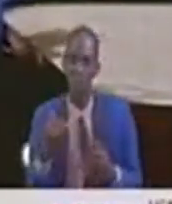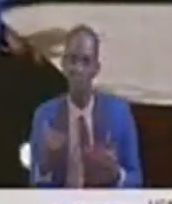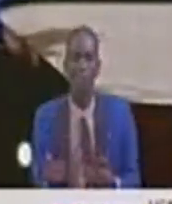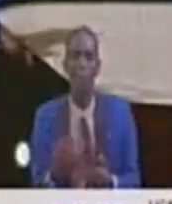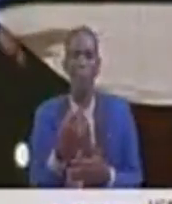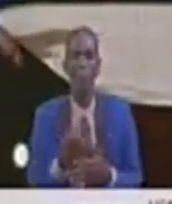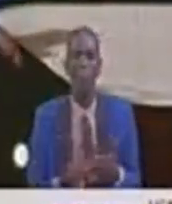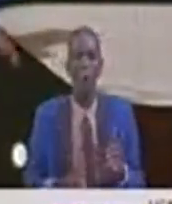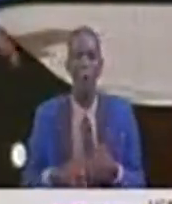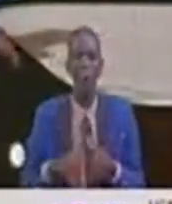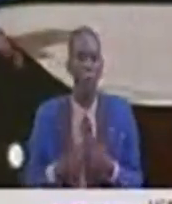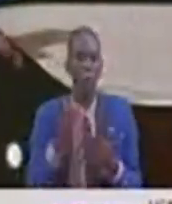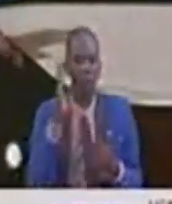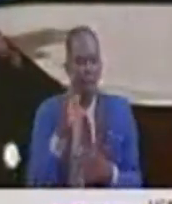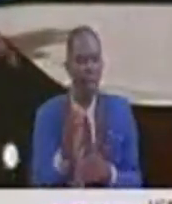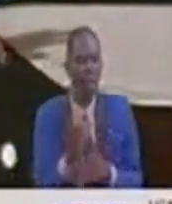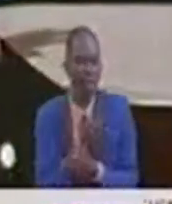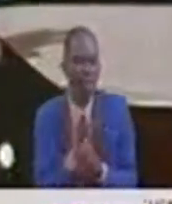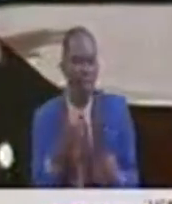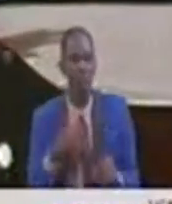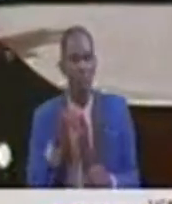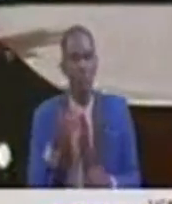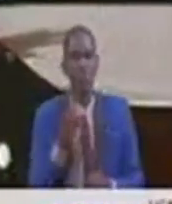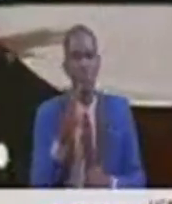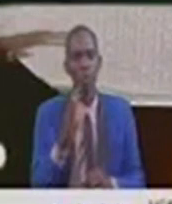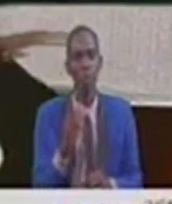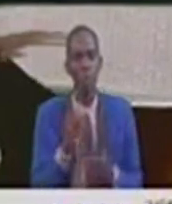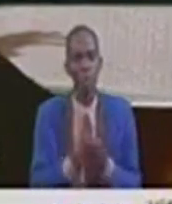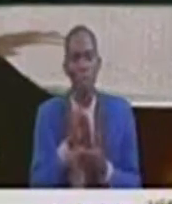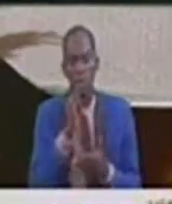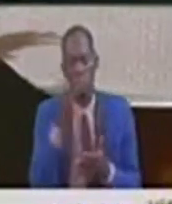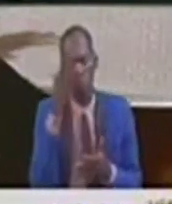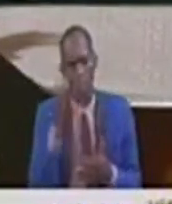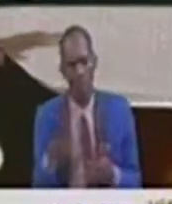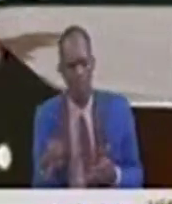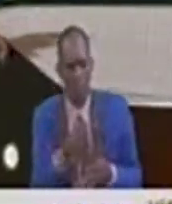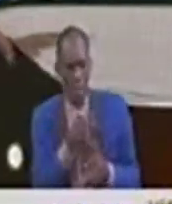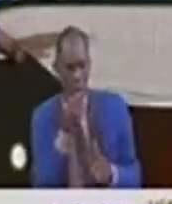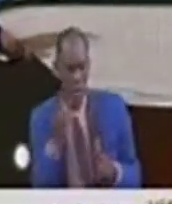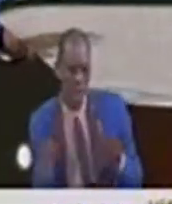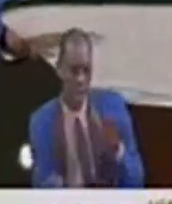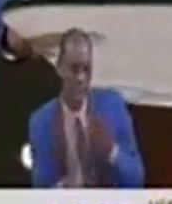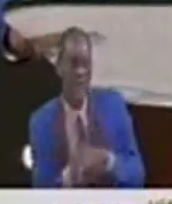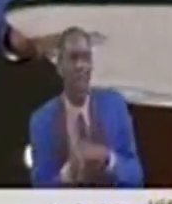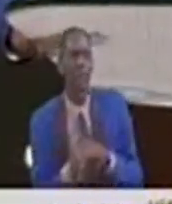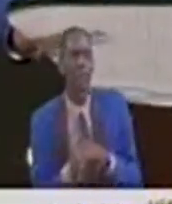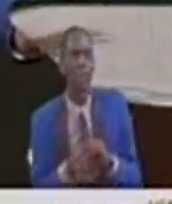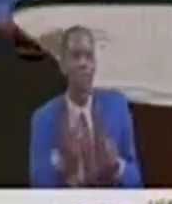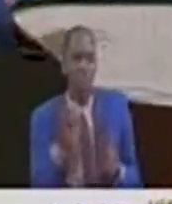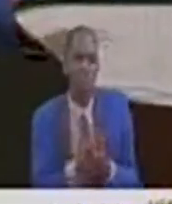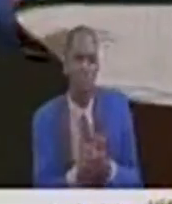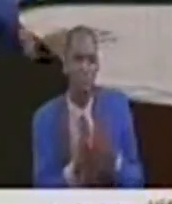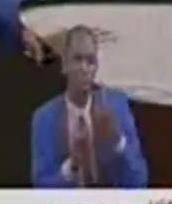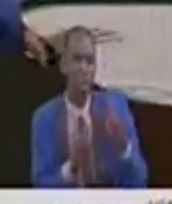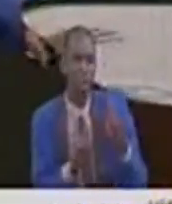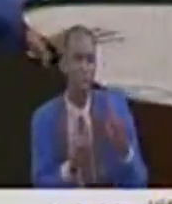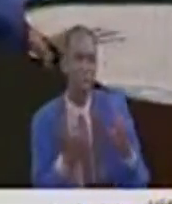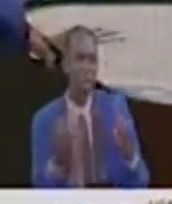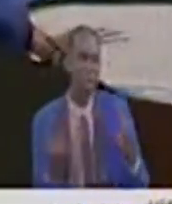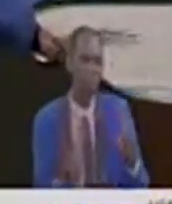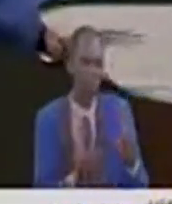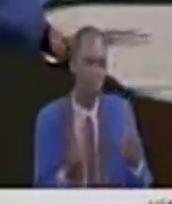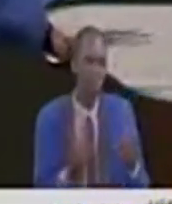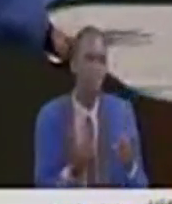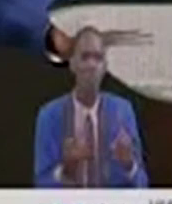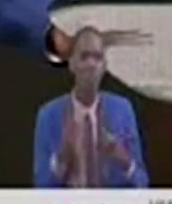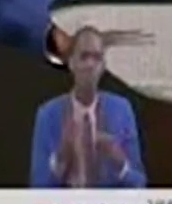when you're about to discover that, they cover it with another lie. You might keep your job, you might not keep the job,